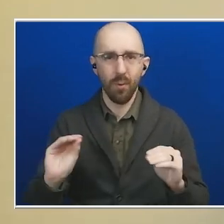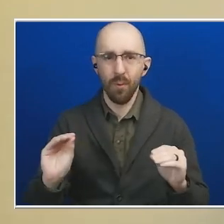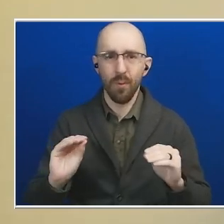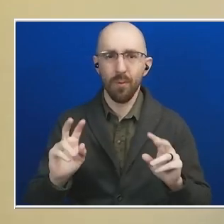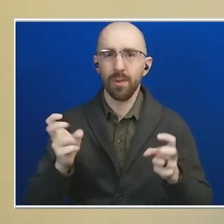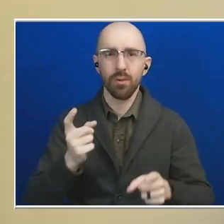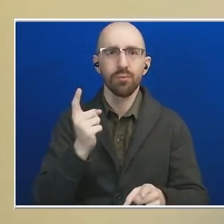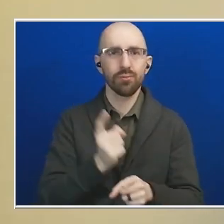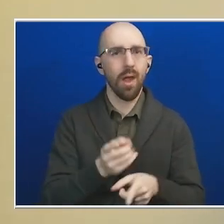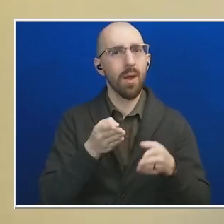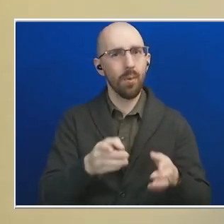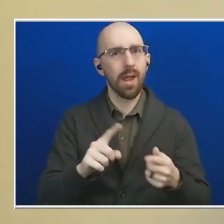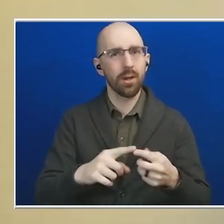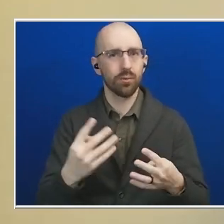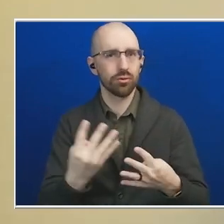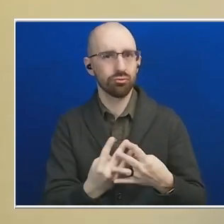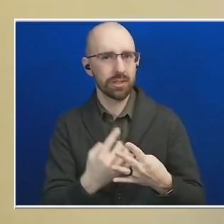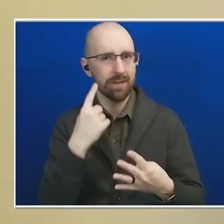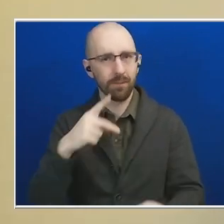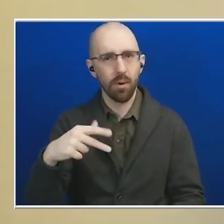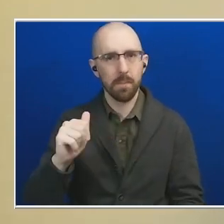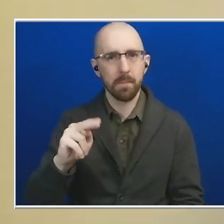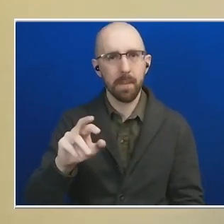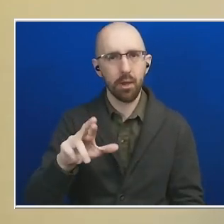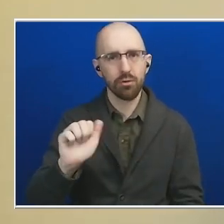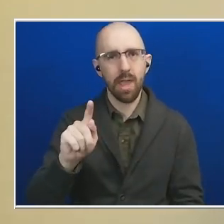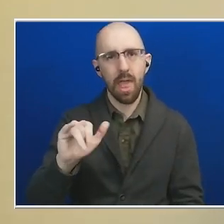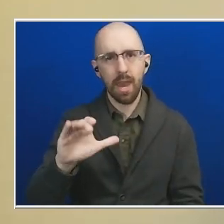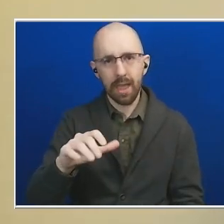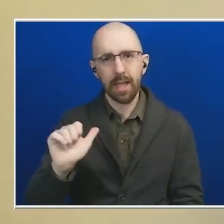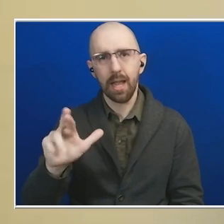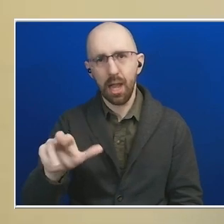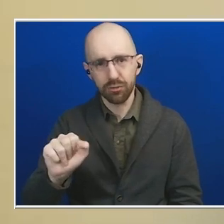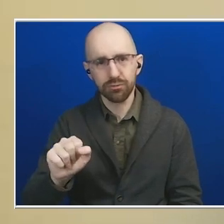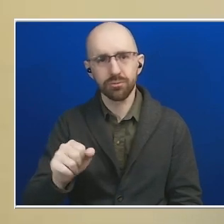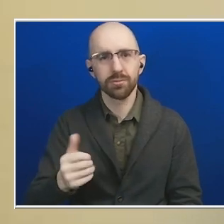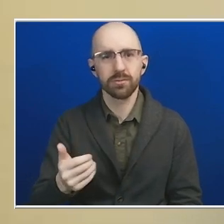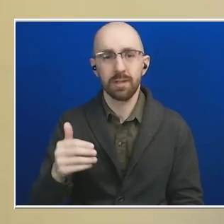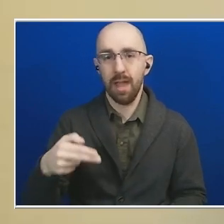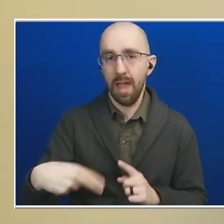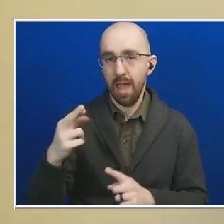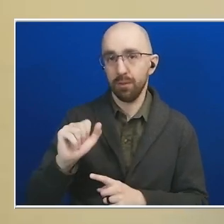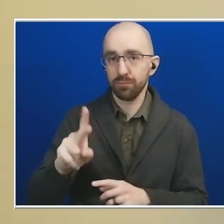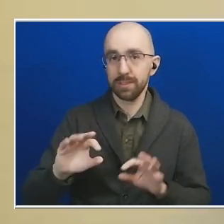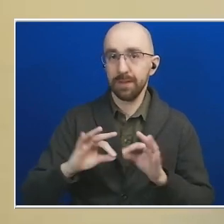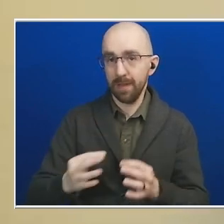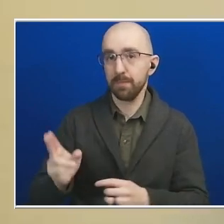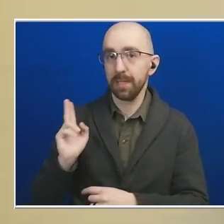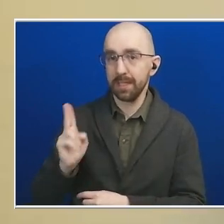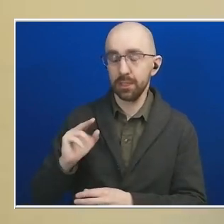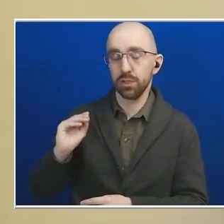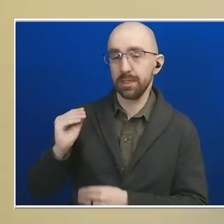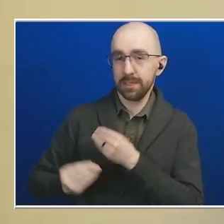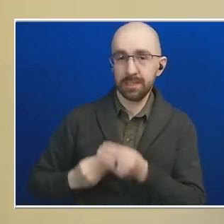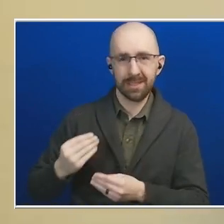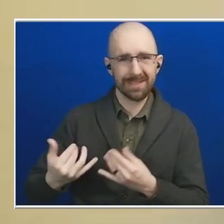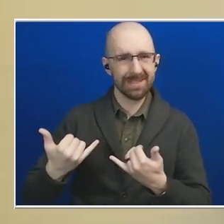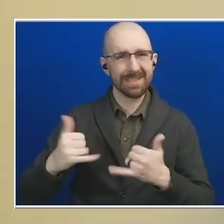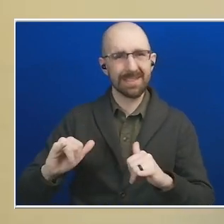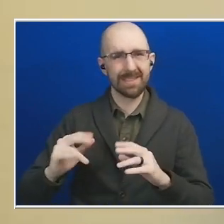to screen for pancreatic cancer. Even with high risk family history, it's still